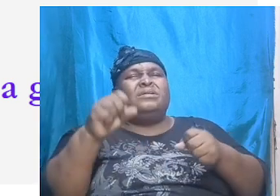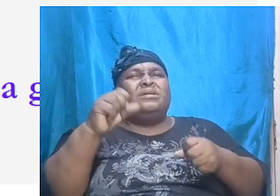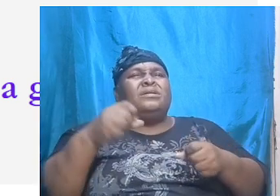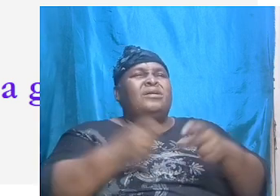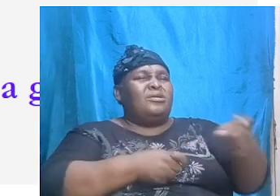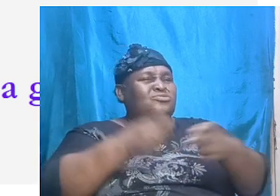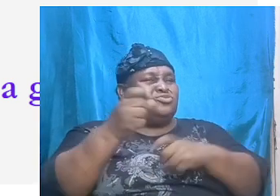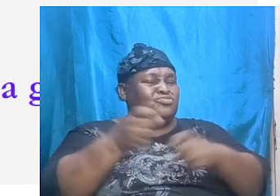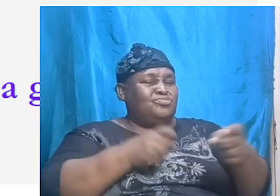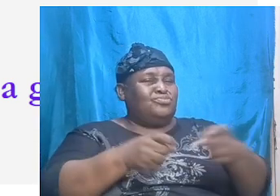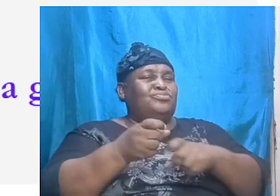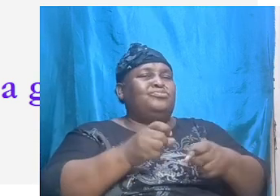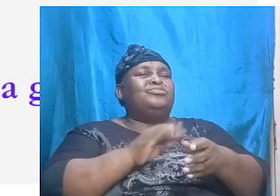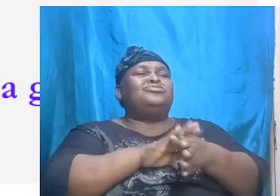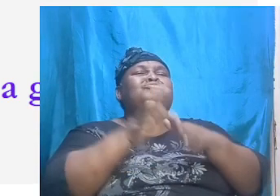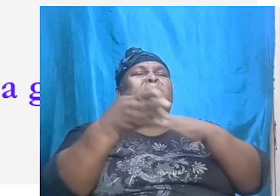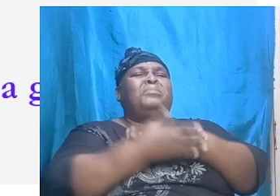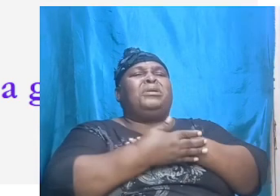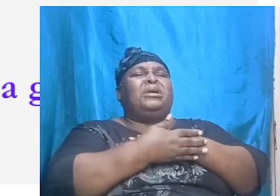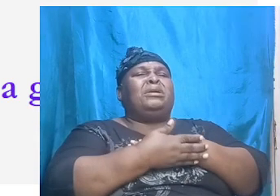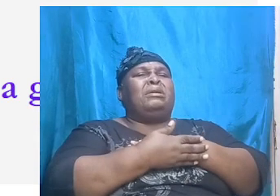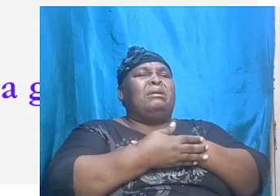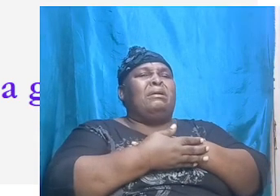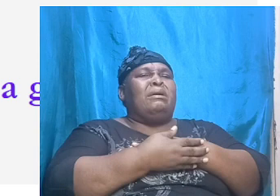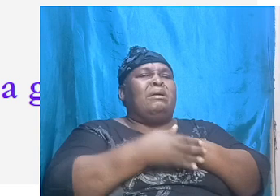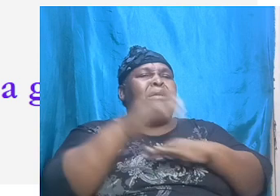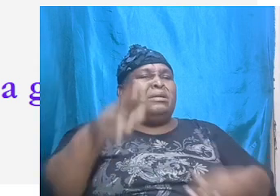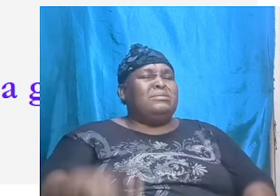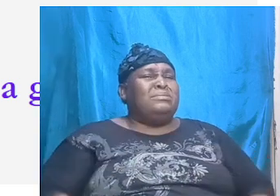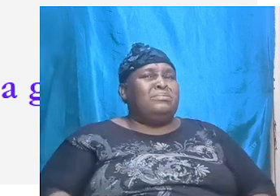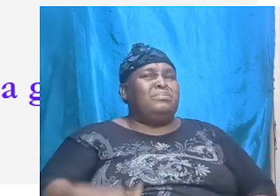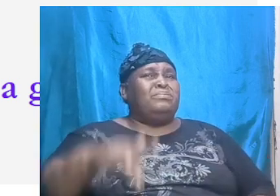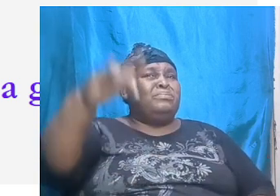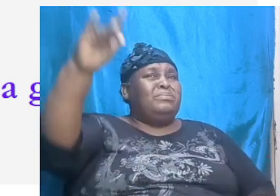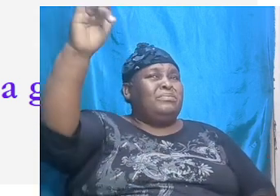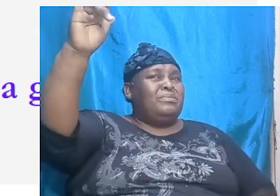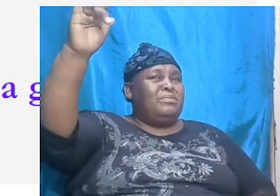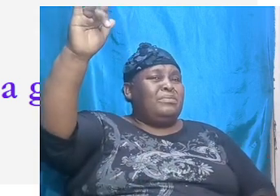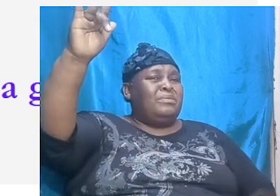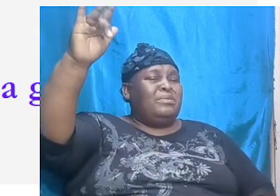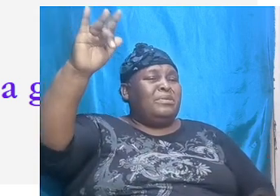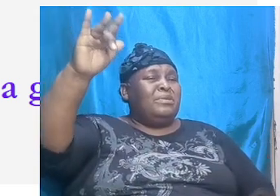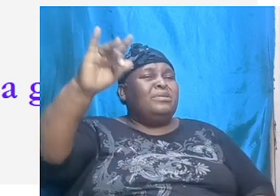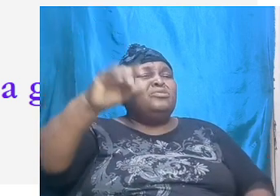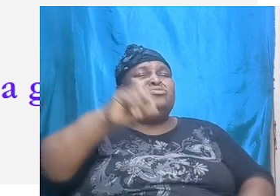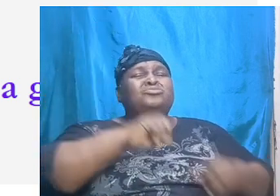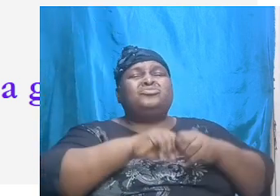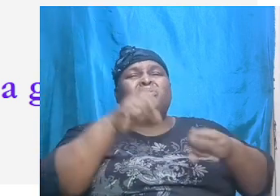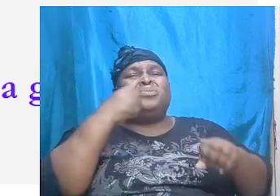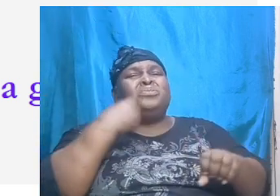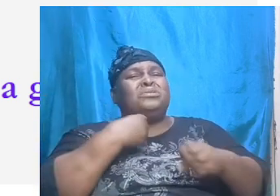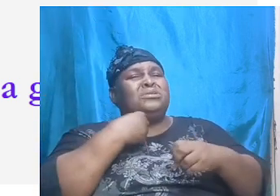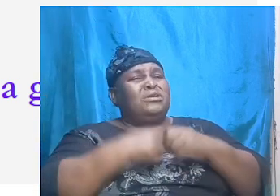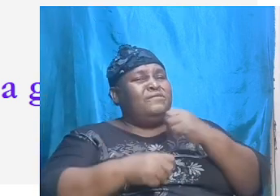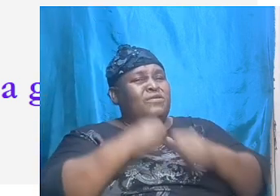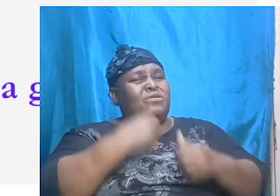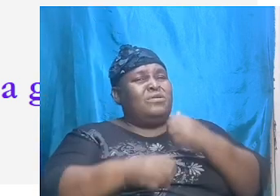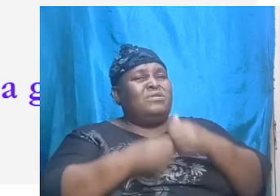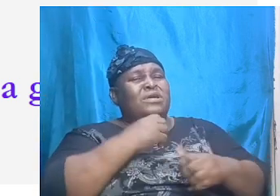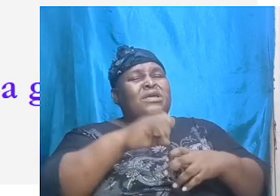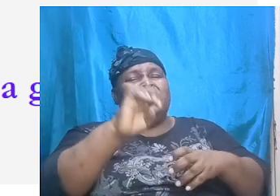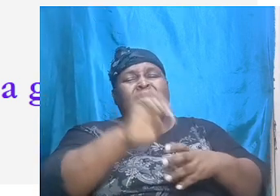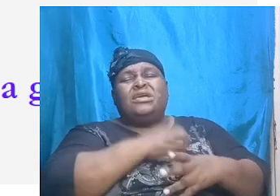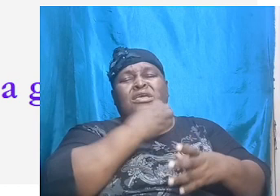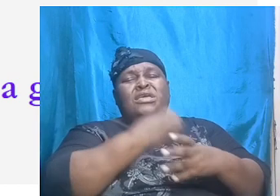strongly believe, brethren, that is one of the reasons why it is so difficult, amen, even as apostolics, for all of us